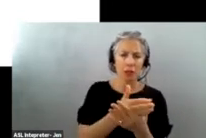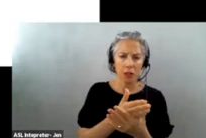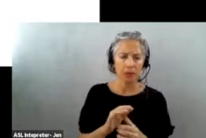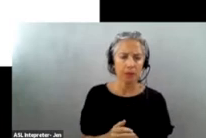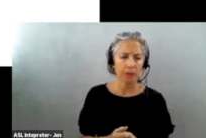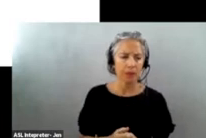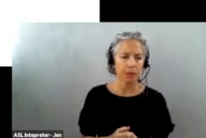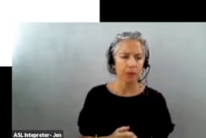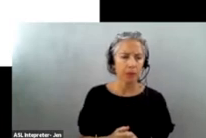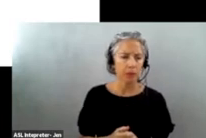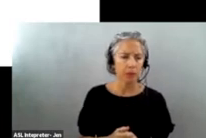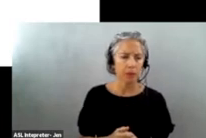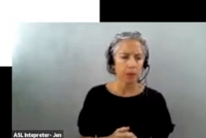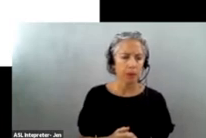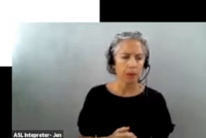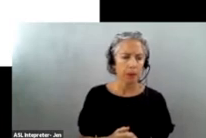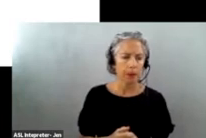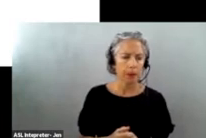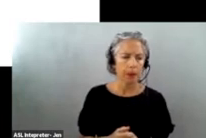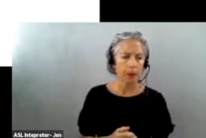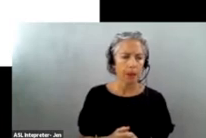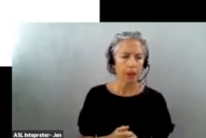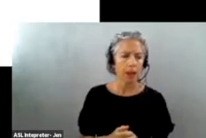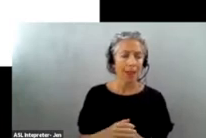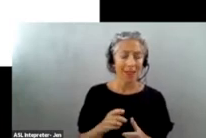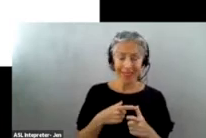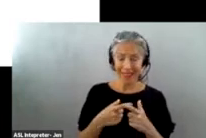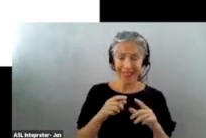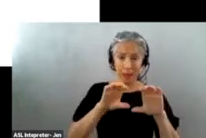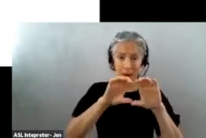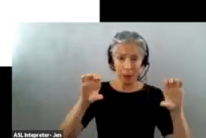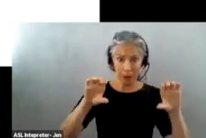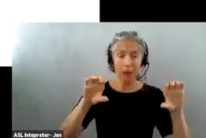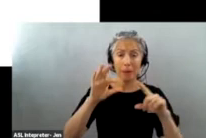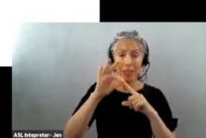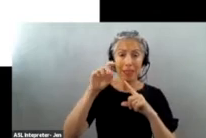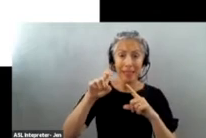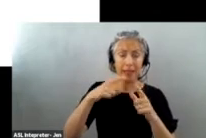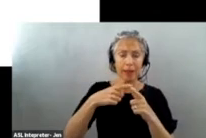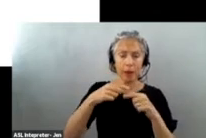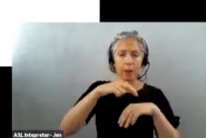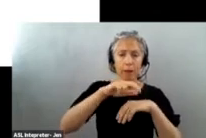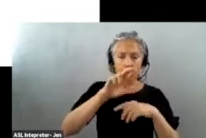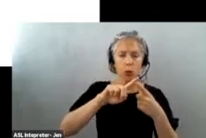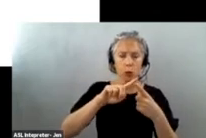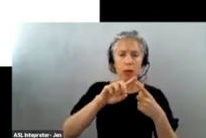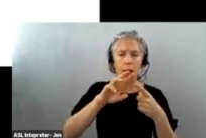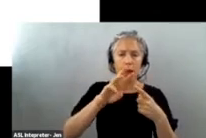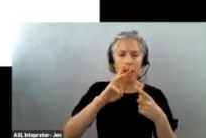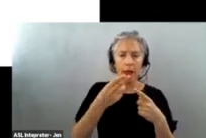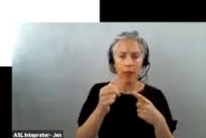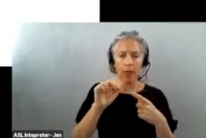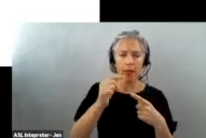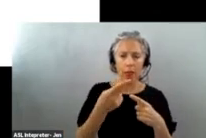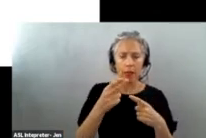then those who have then special needs, they will now be referred to the healthcare system.